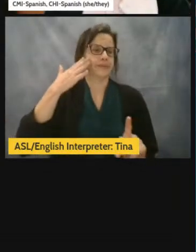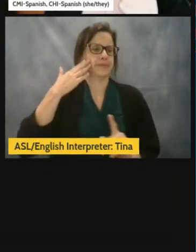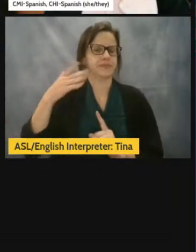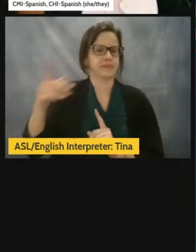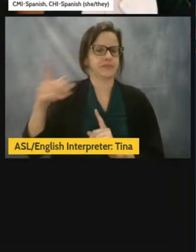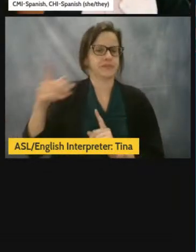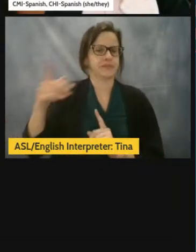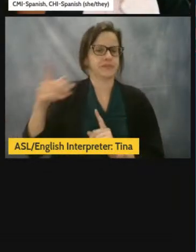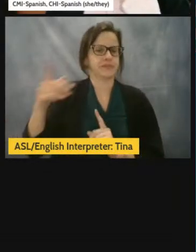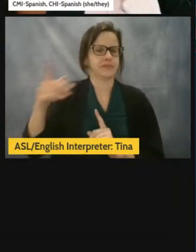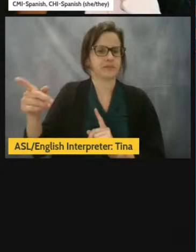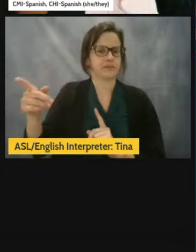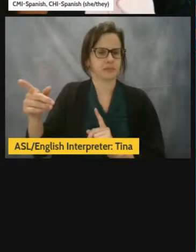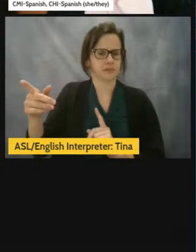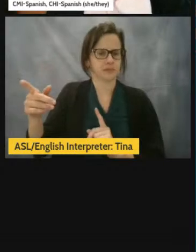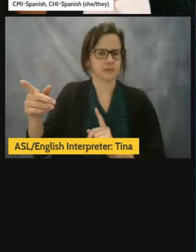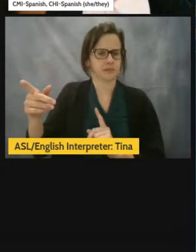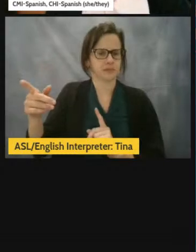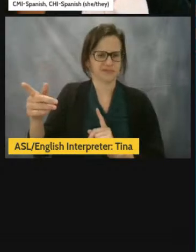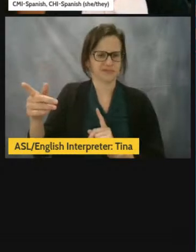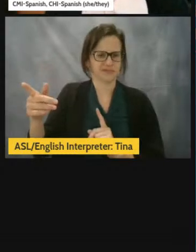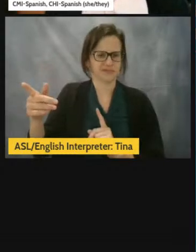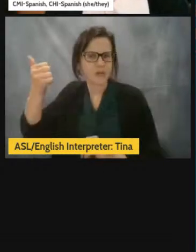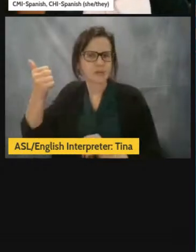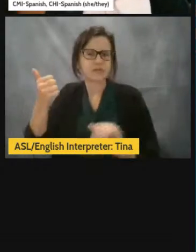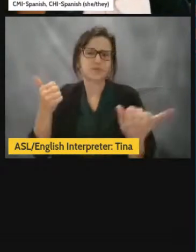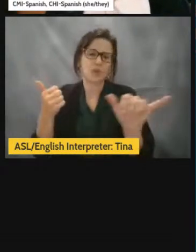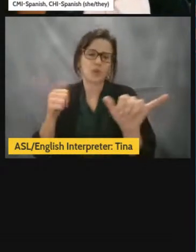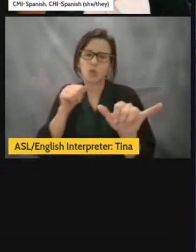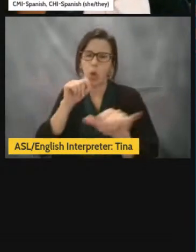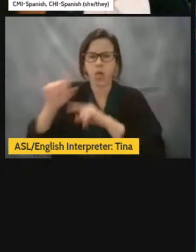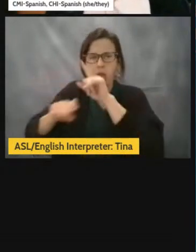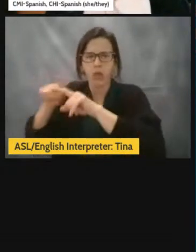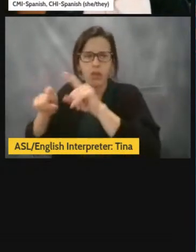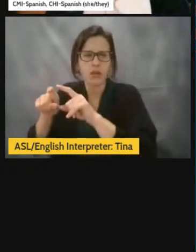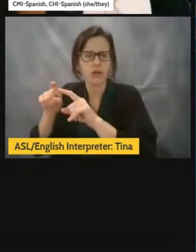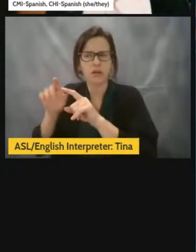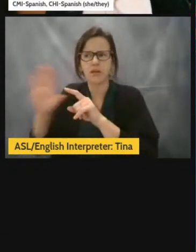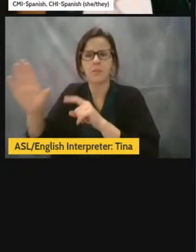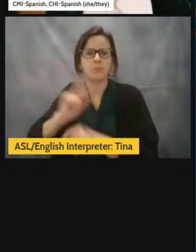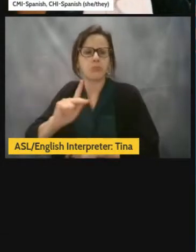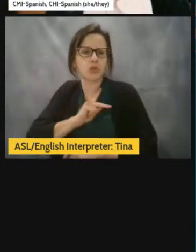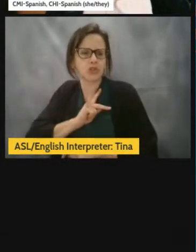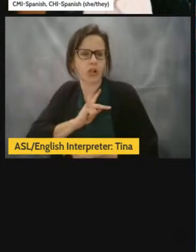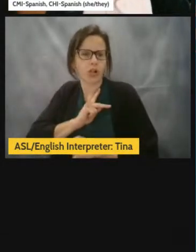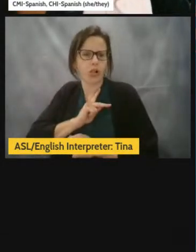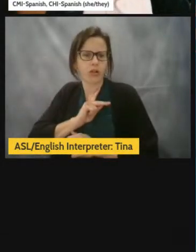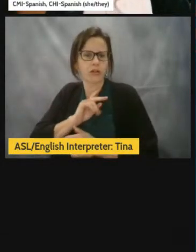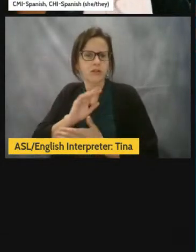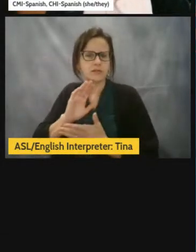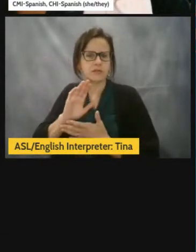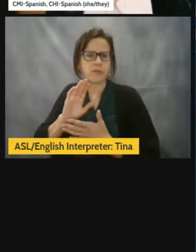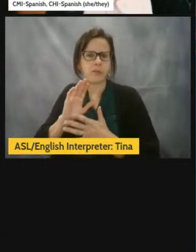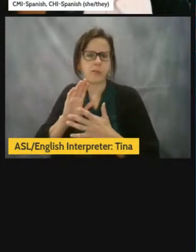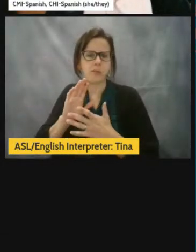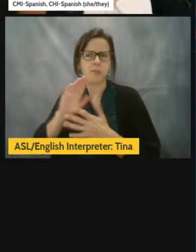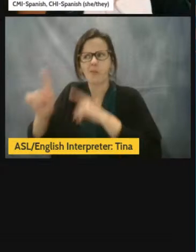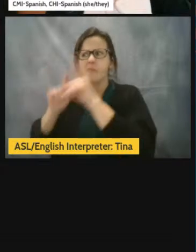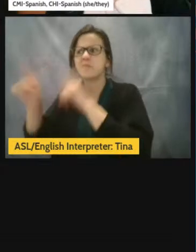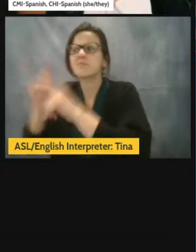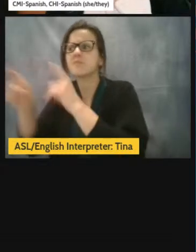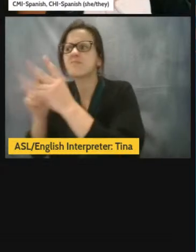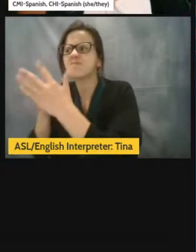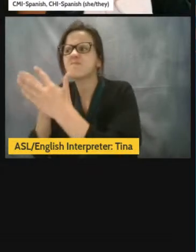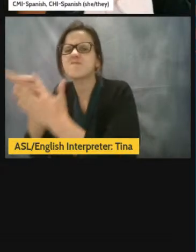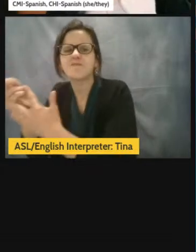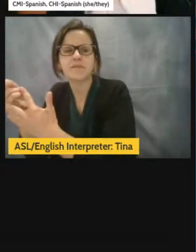Another thing too is don't ask invasive personal questions. So I have this is a link to a website that